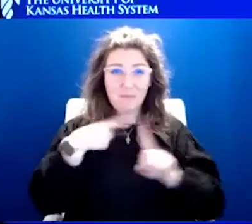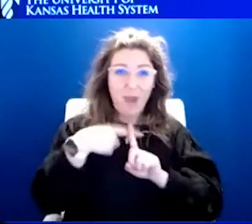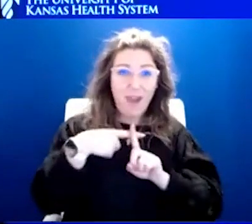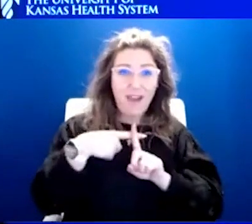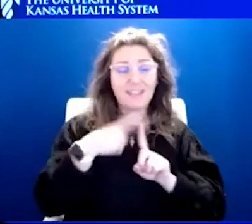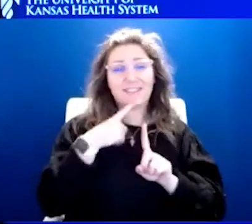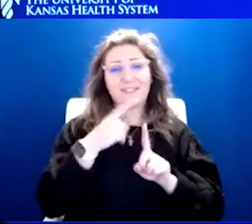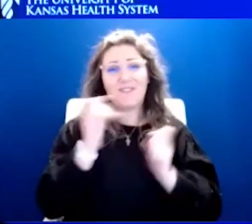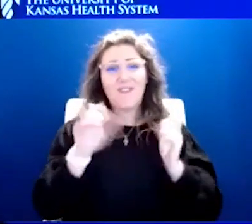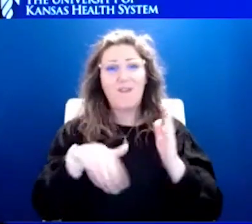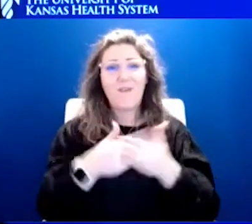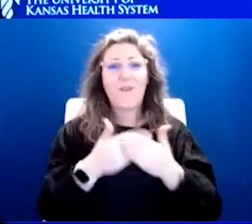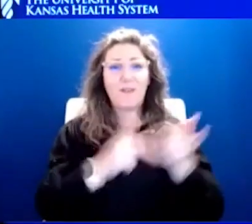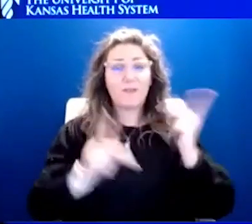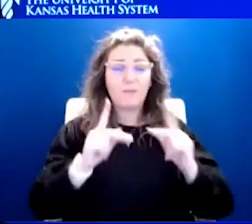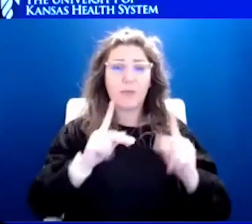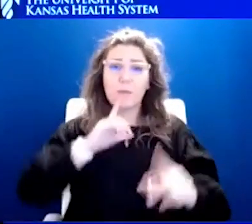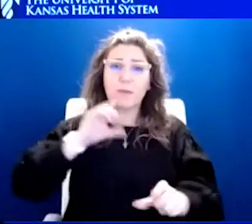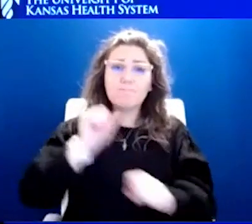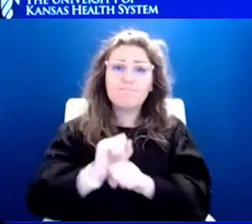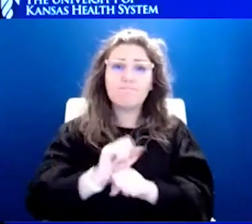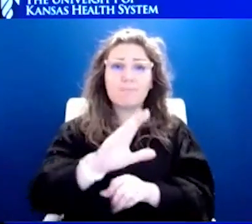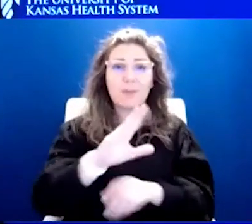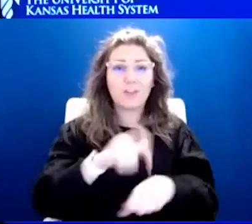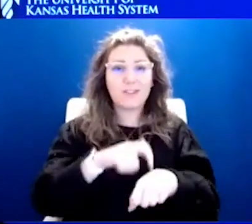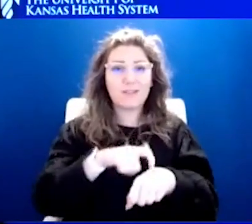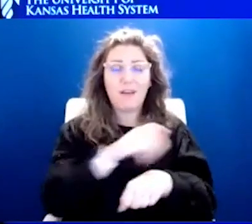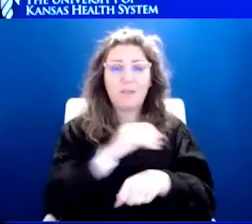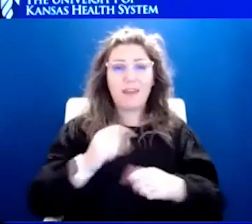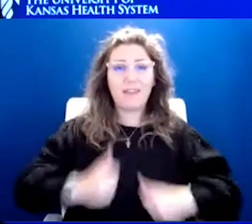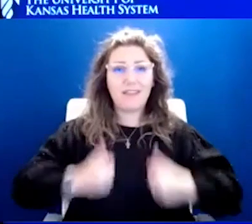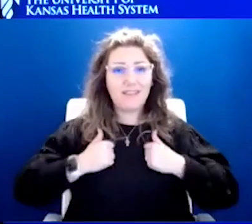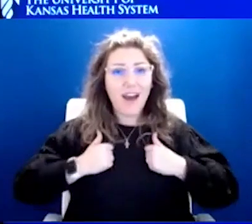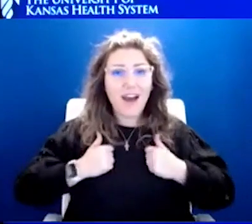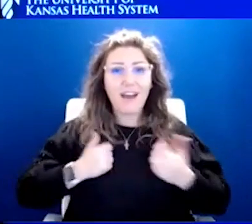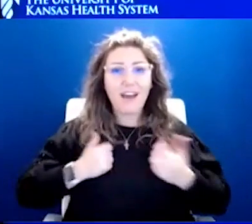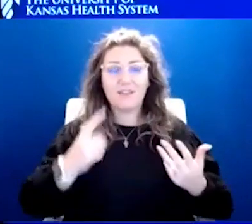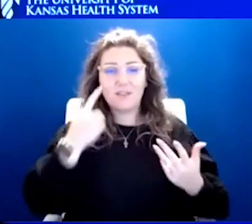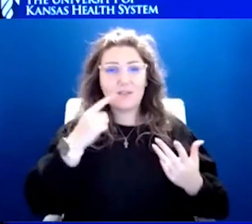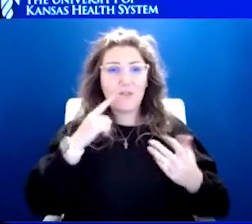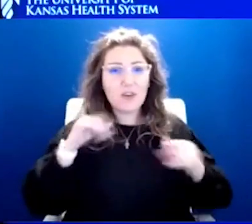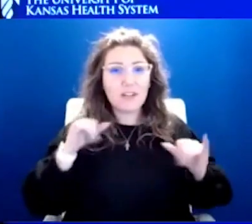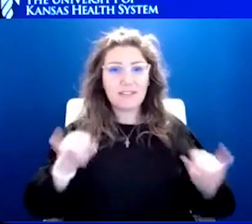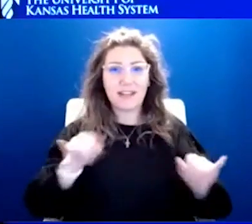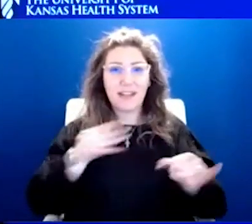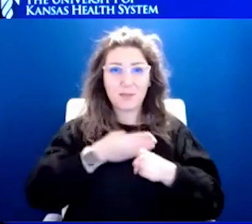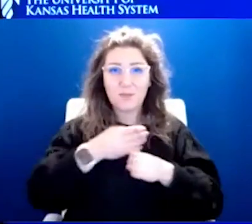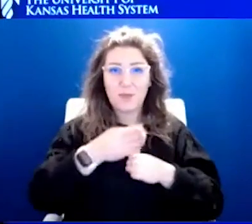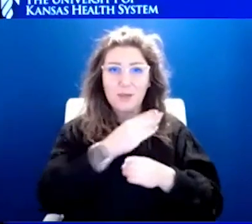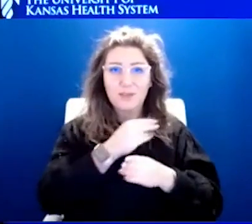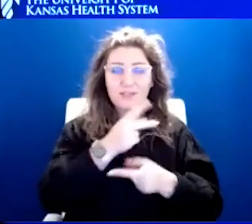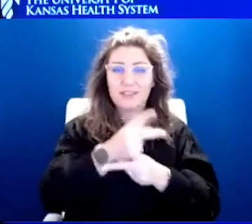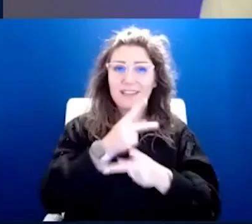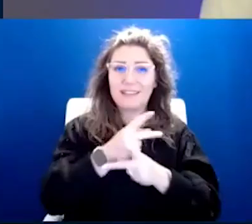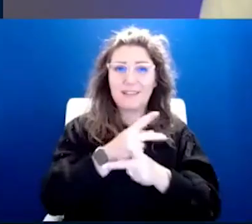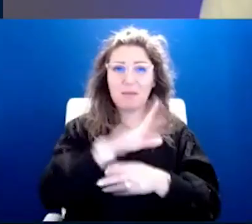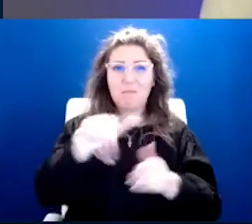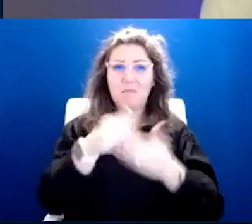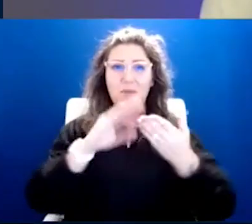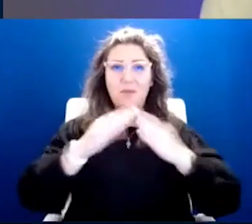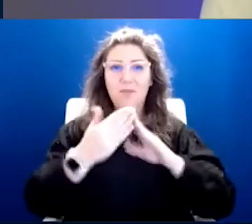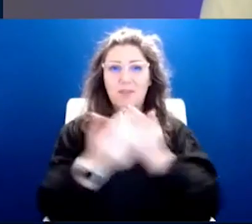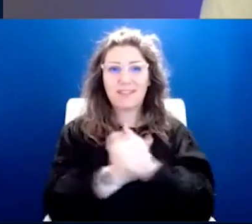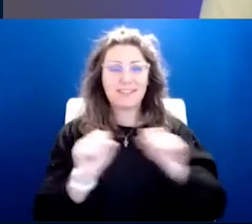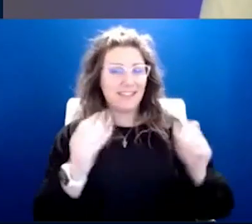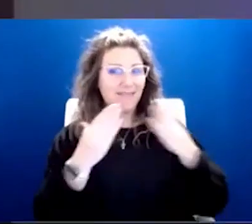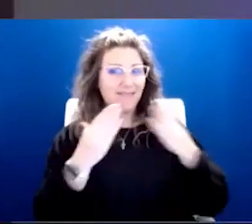those people that have dedicated their time and their lives to staying in that profession to help keep those communities safe. Thanks, Dr. Hawkinson,